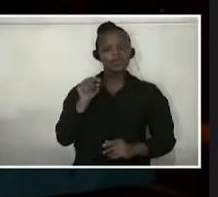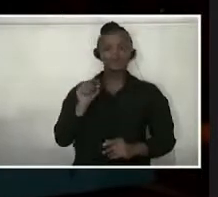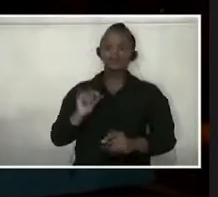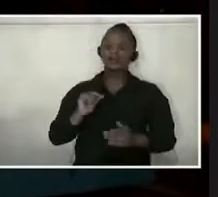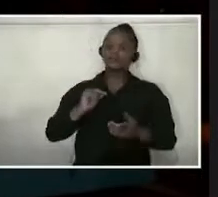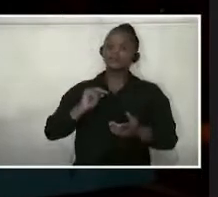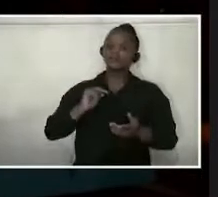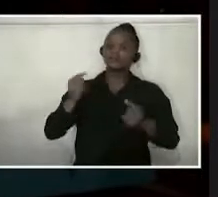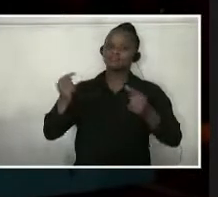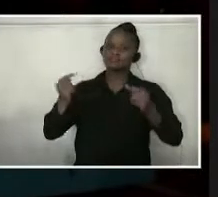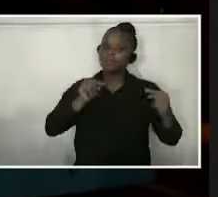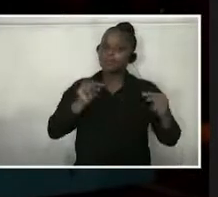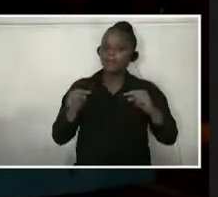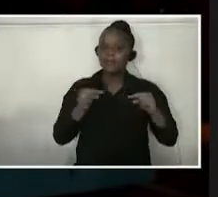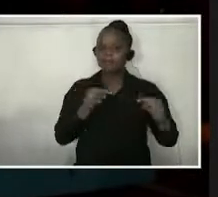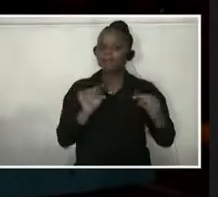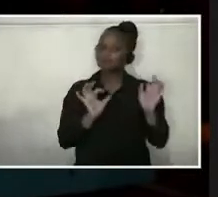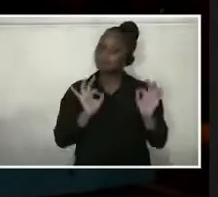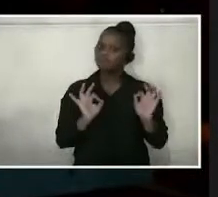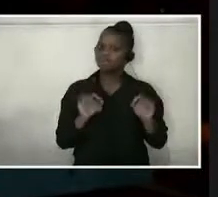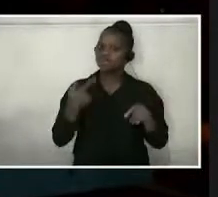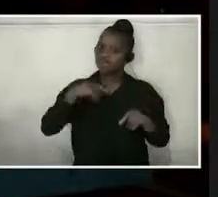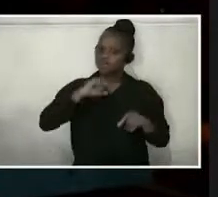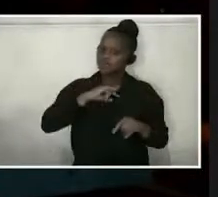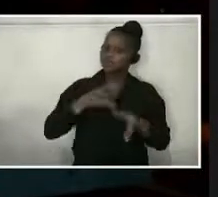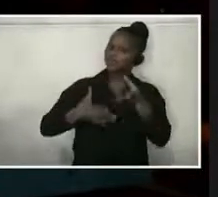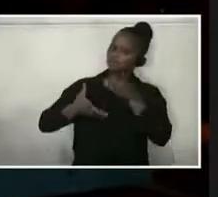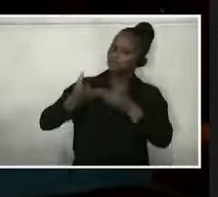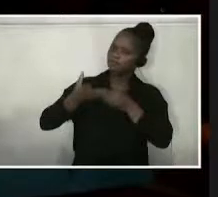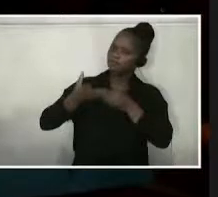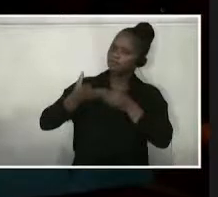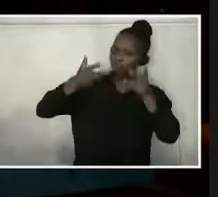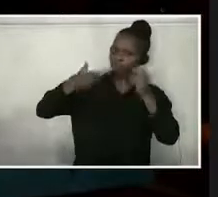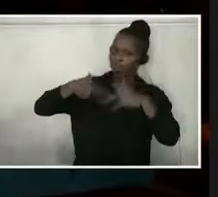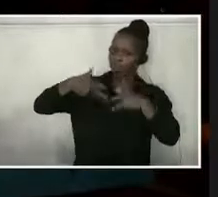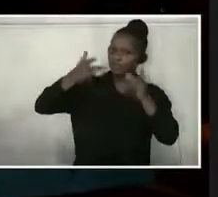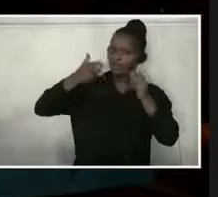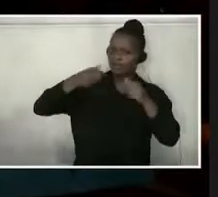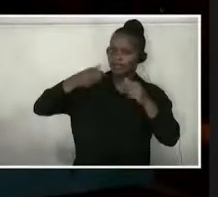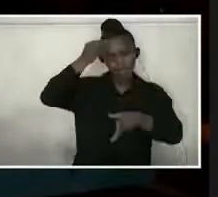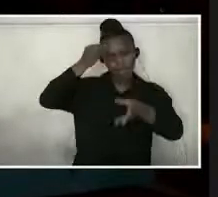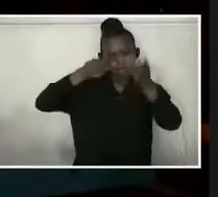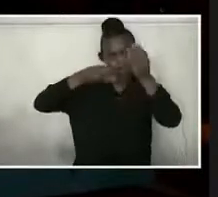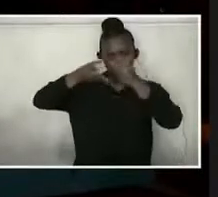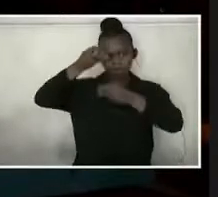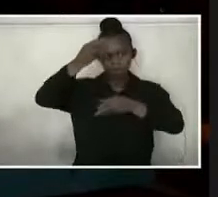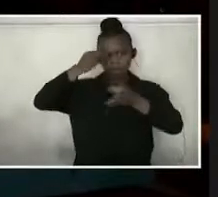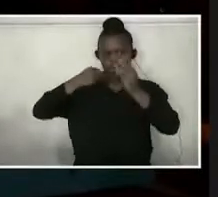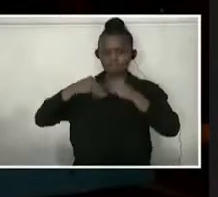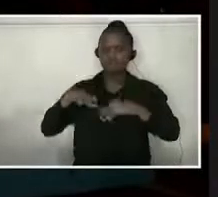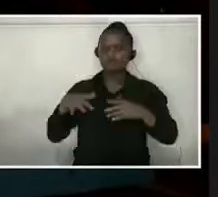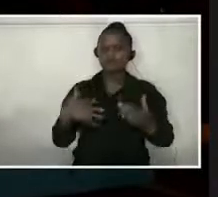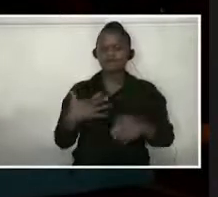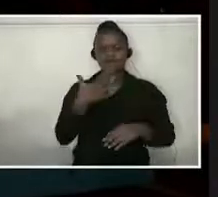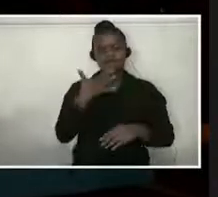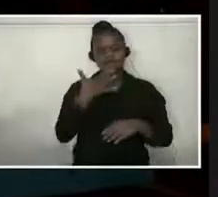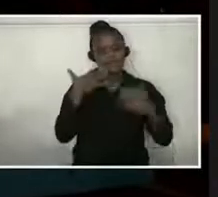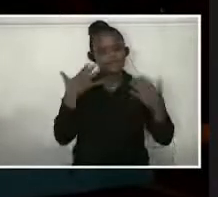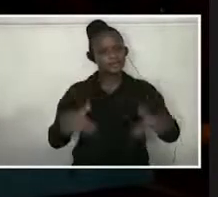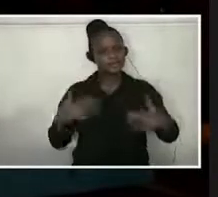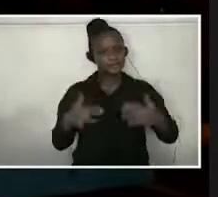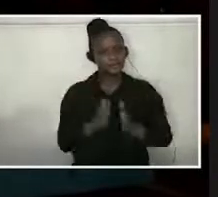indeed pointing out the challenges that community members are subjected through coalition-led